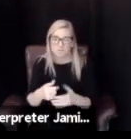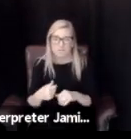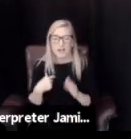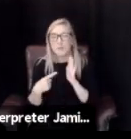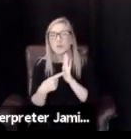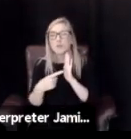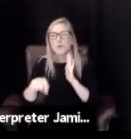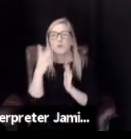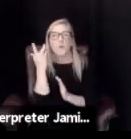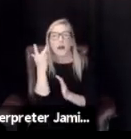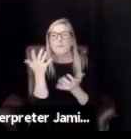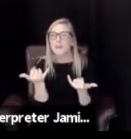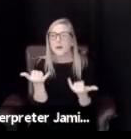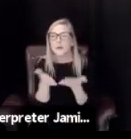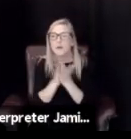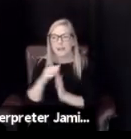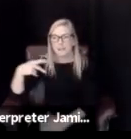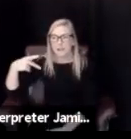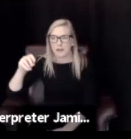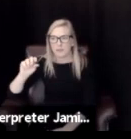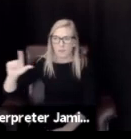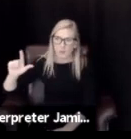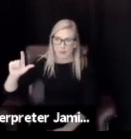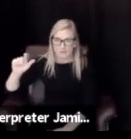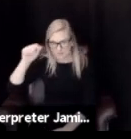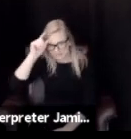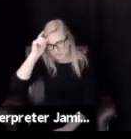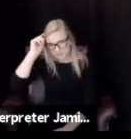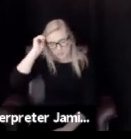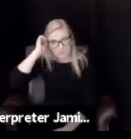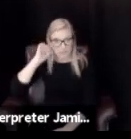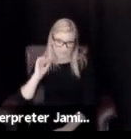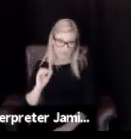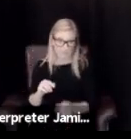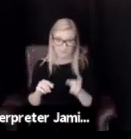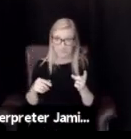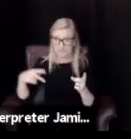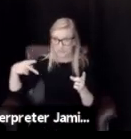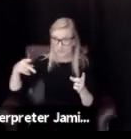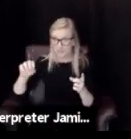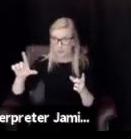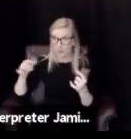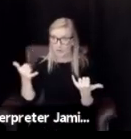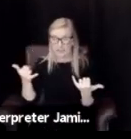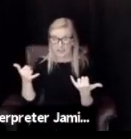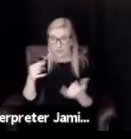So I want to take a poll. And the poll again, Shelby, if you can bring this up.